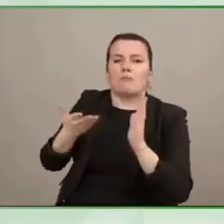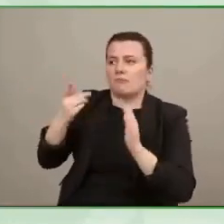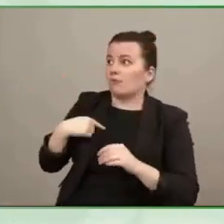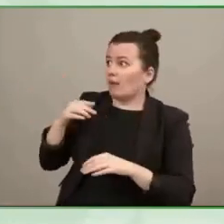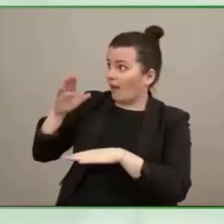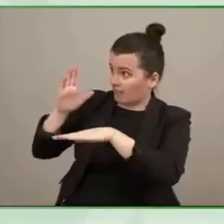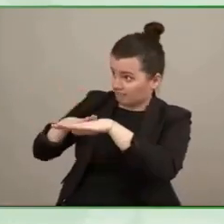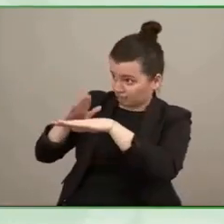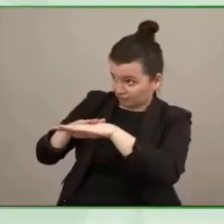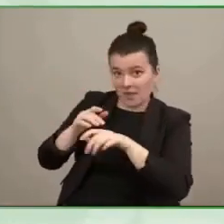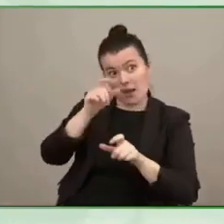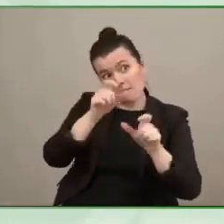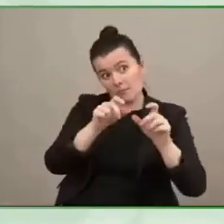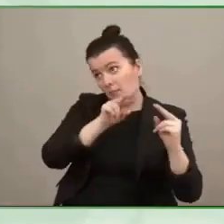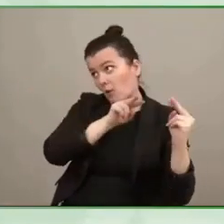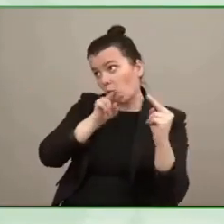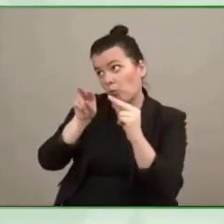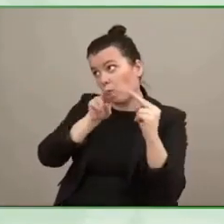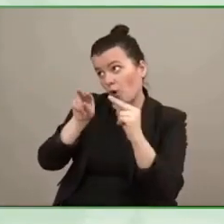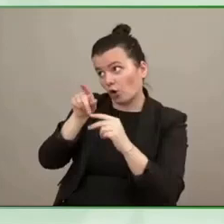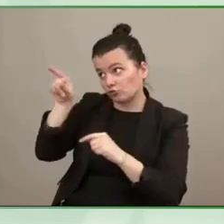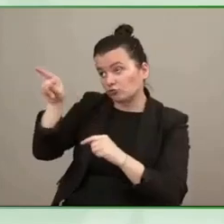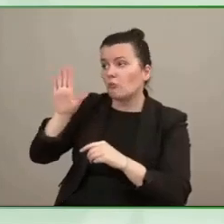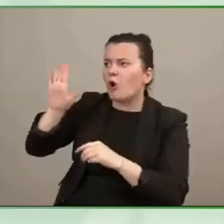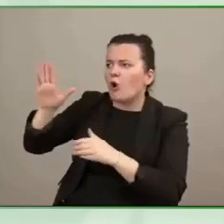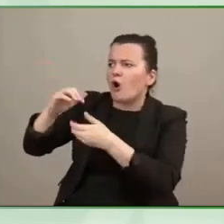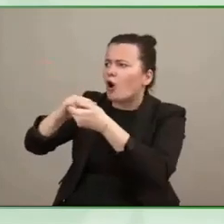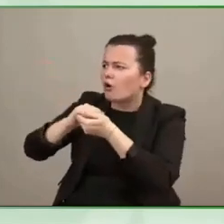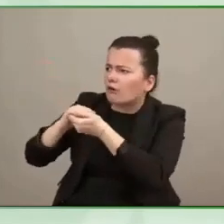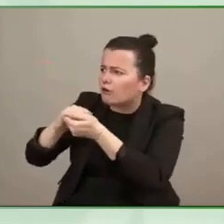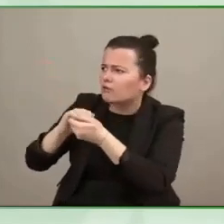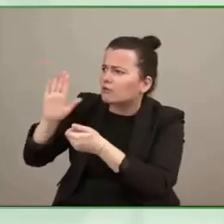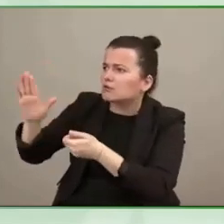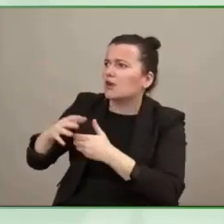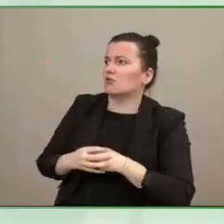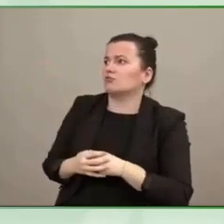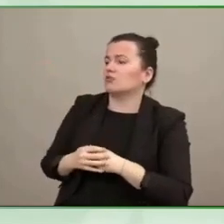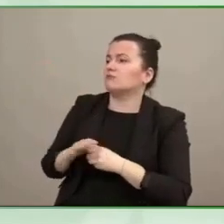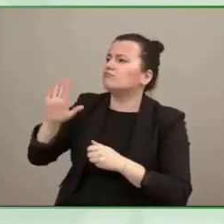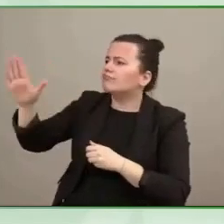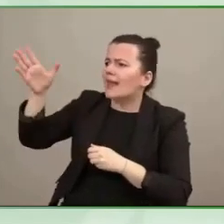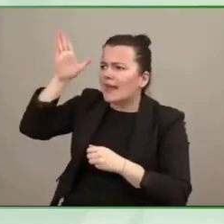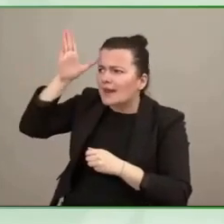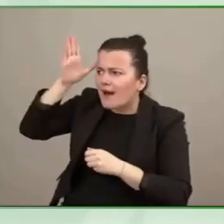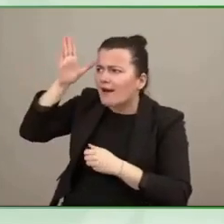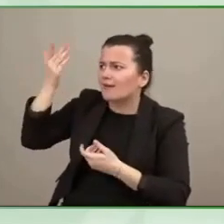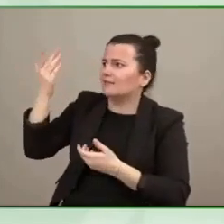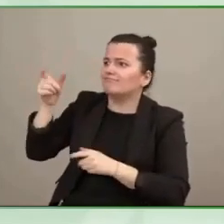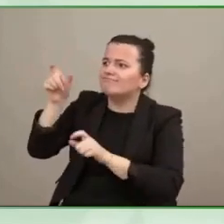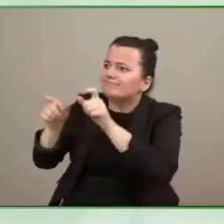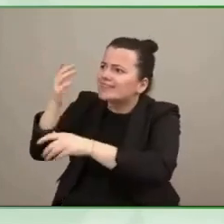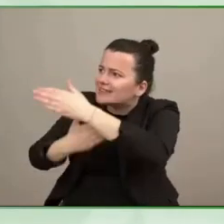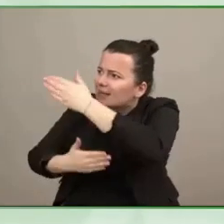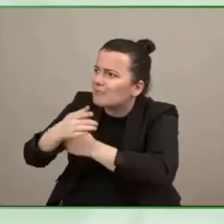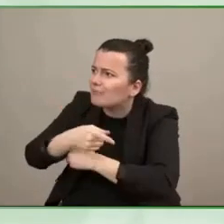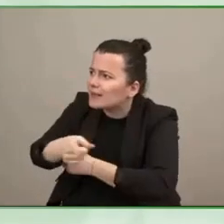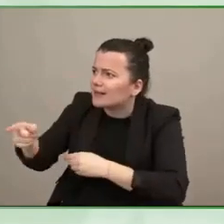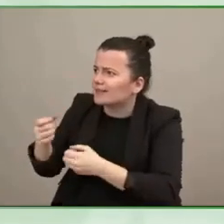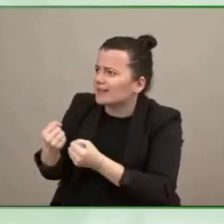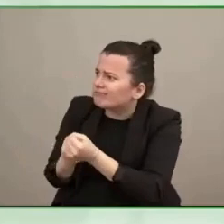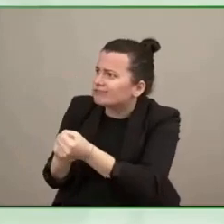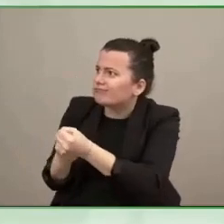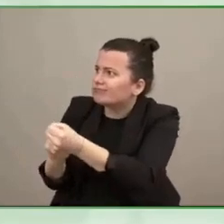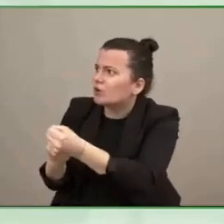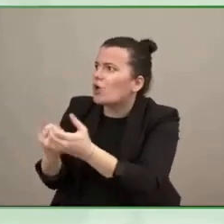for your organization, for people with disabilities in Iraq, what are you asking